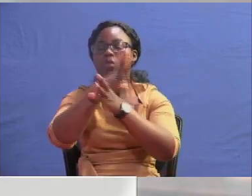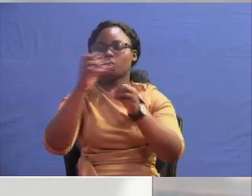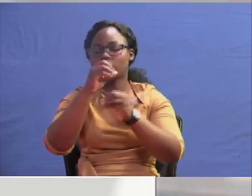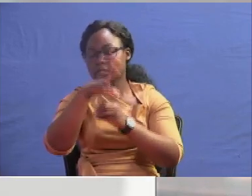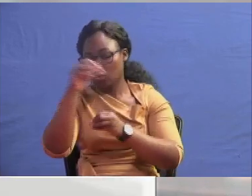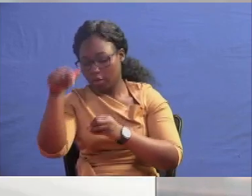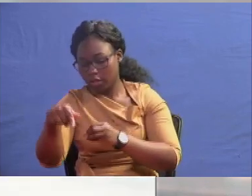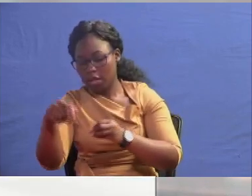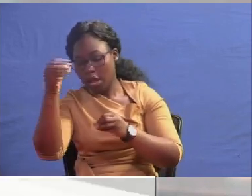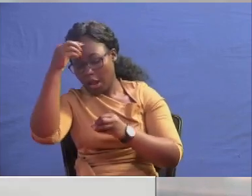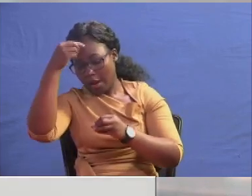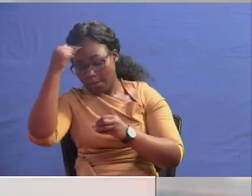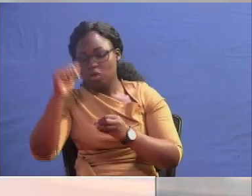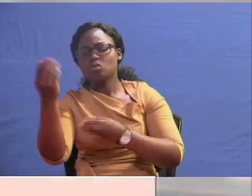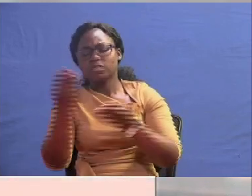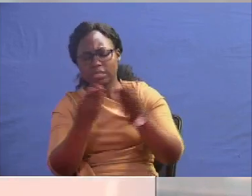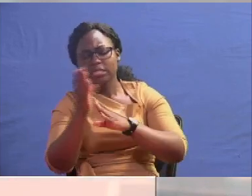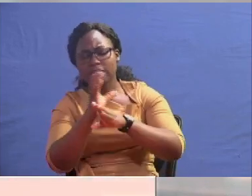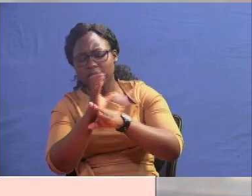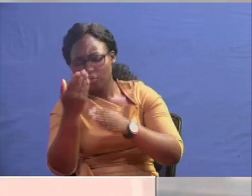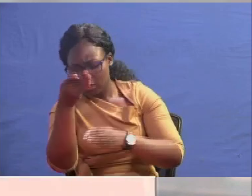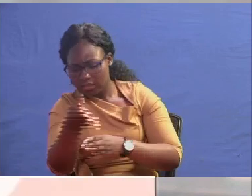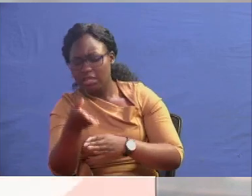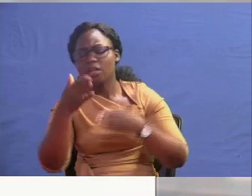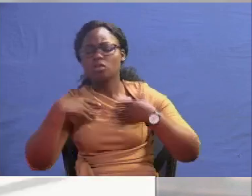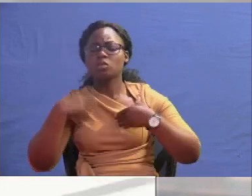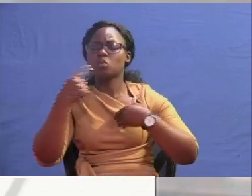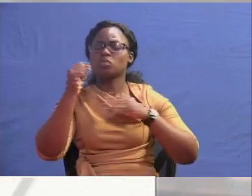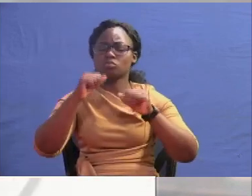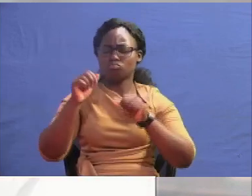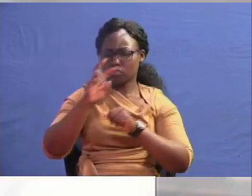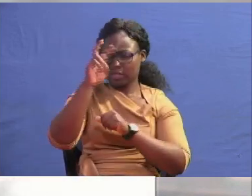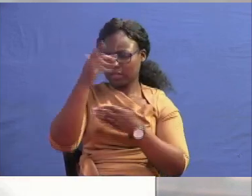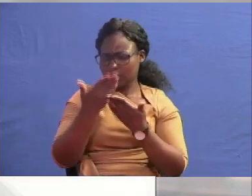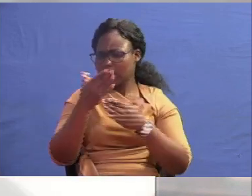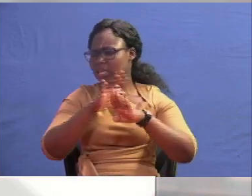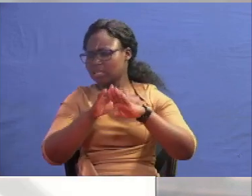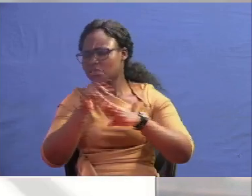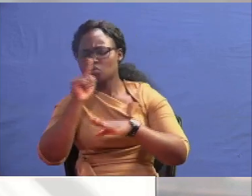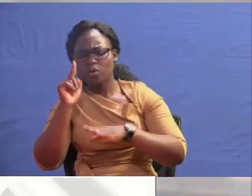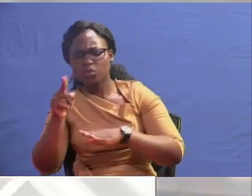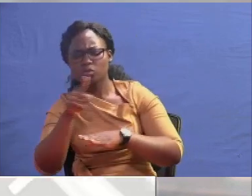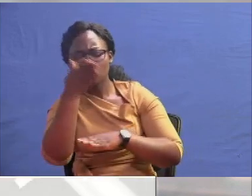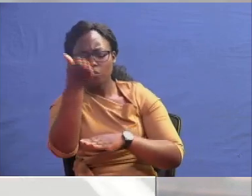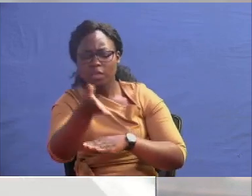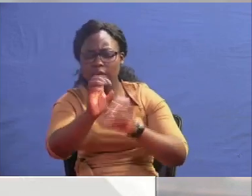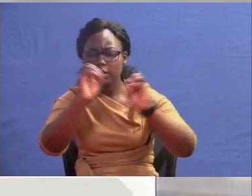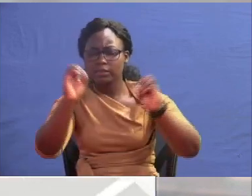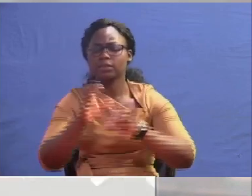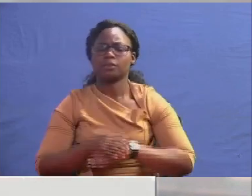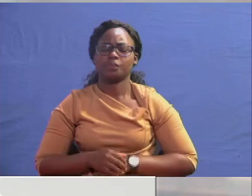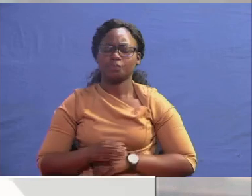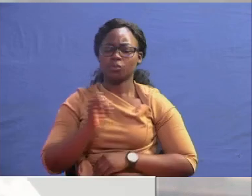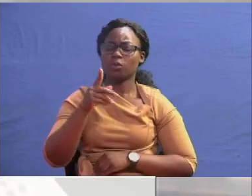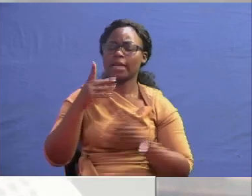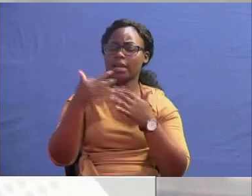there for church services. I mean, he's still there. The people who want to see him still see him. Is it fair to accuse him of being absent? First of all, let me